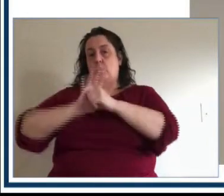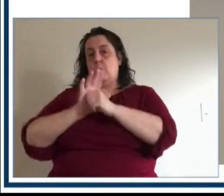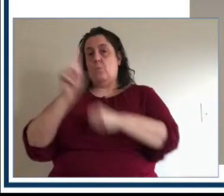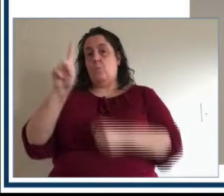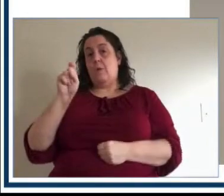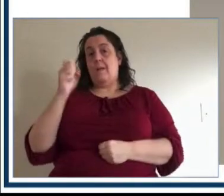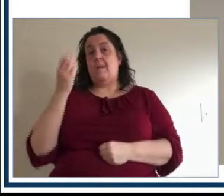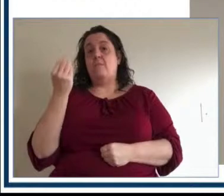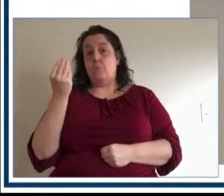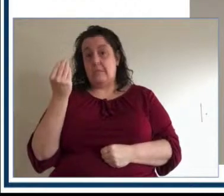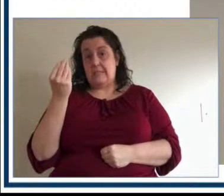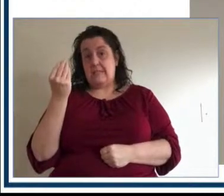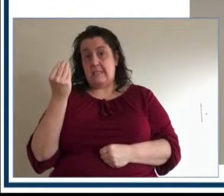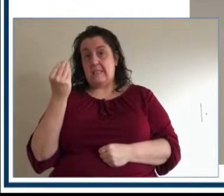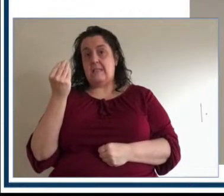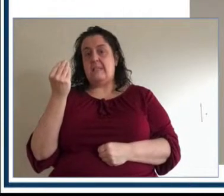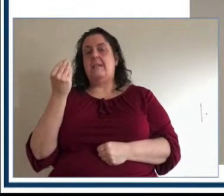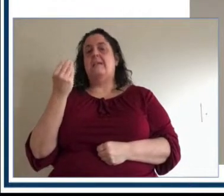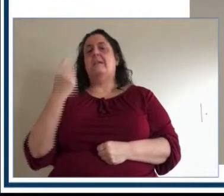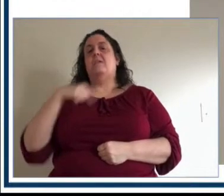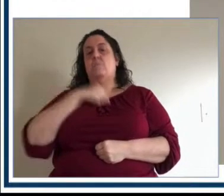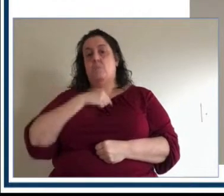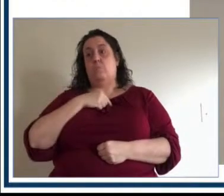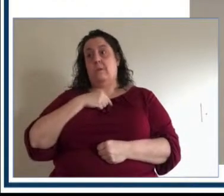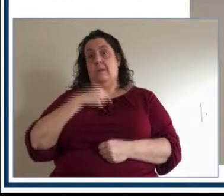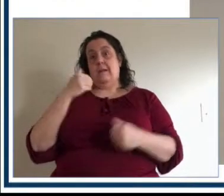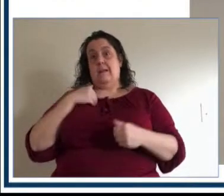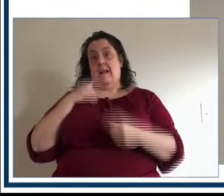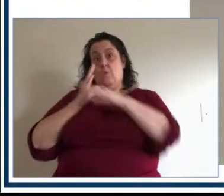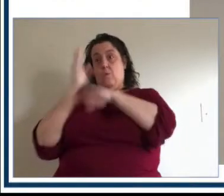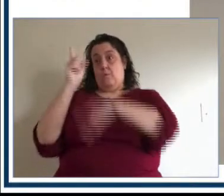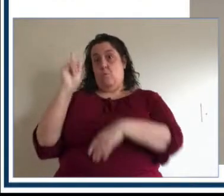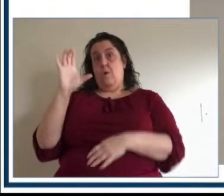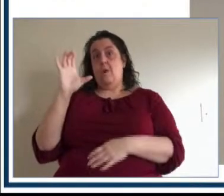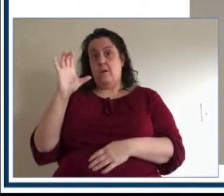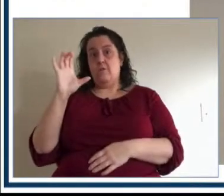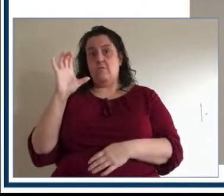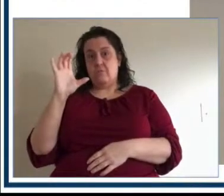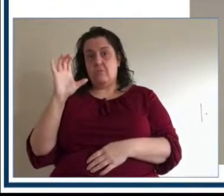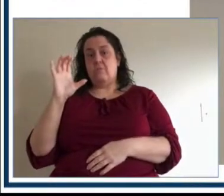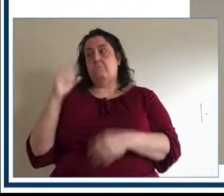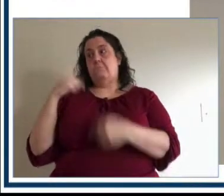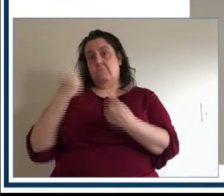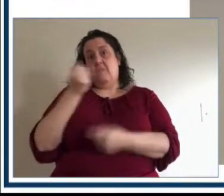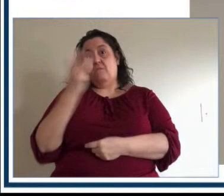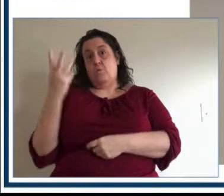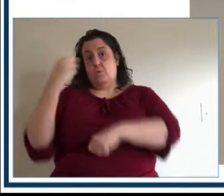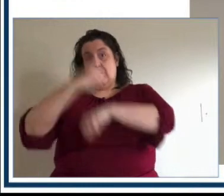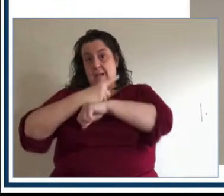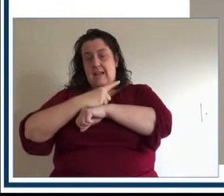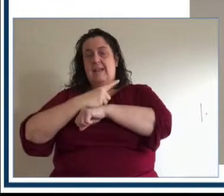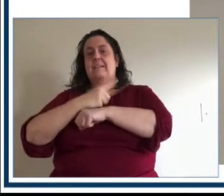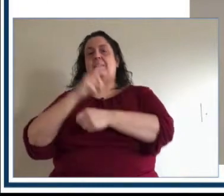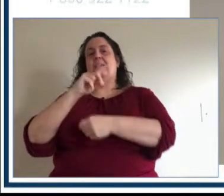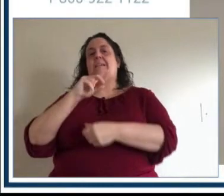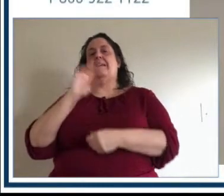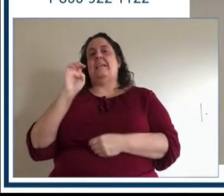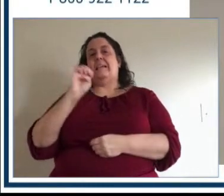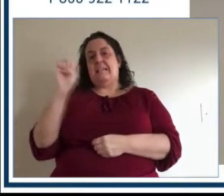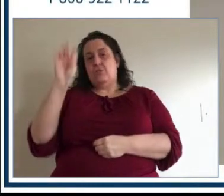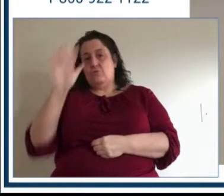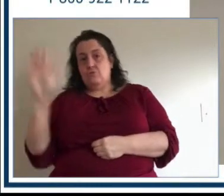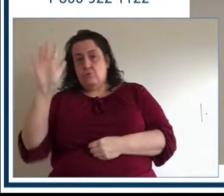We've had three-digit case numbers for several days, with the majority in eastern and central zones, and many are tied to the